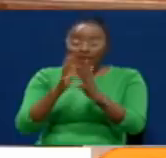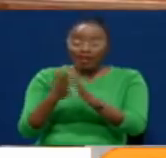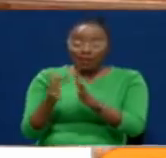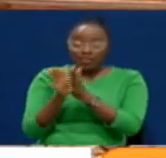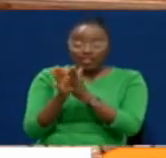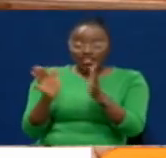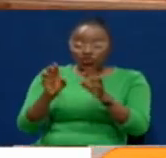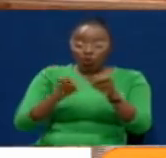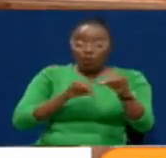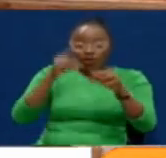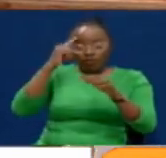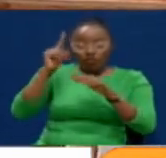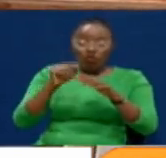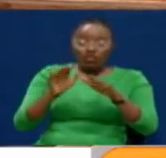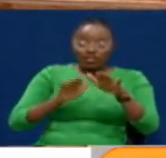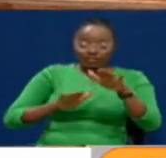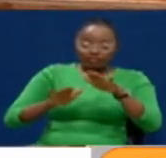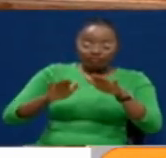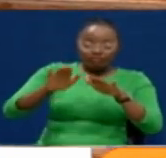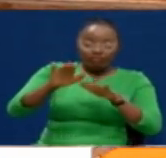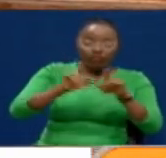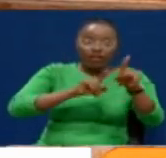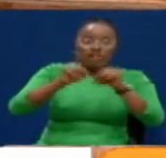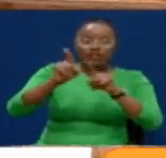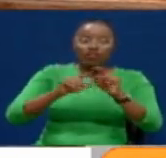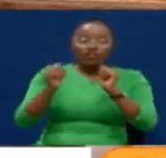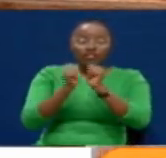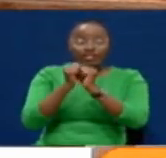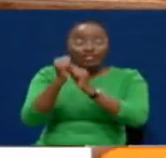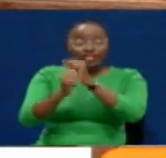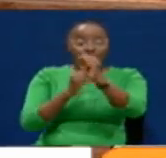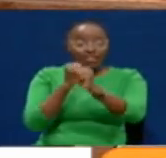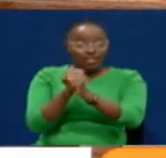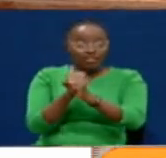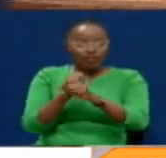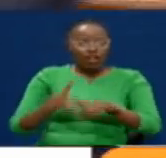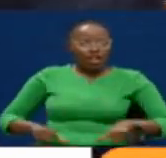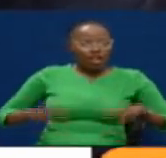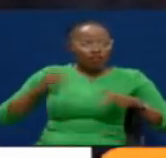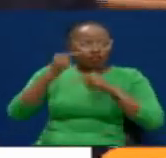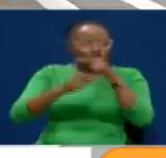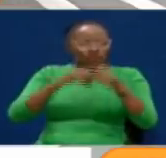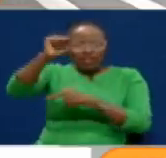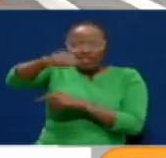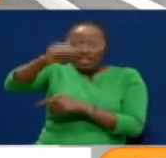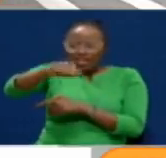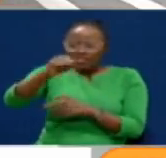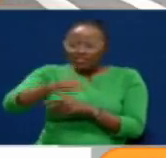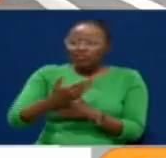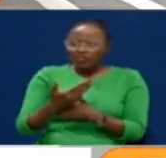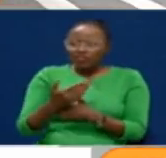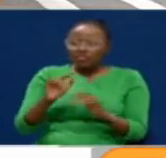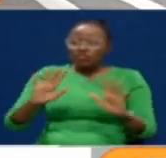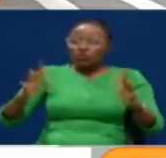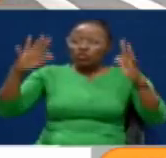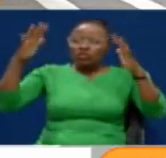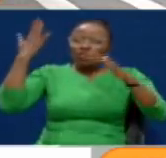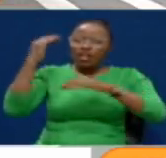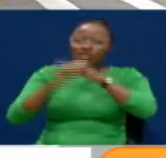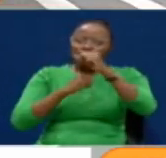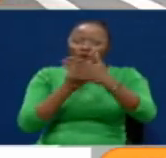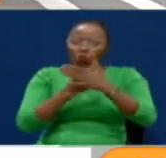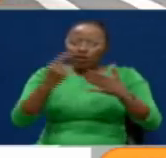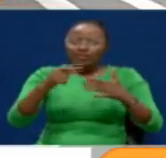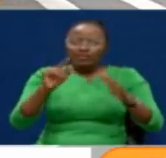general manager for Safari Rally for 10 years. Is he still alive? Mike is still alive. Oh, okay, good. He was celebrating last week. Okay. Last